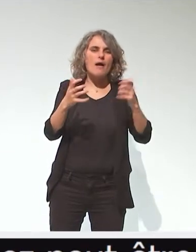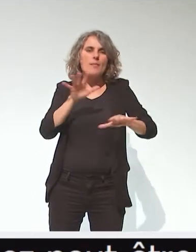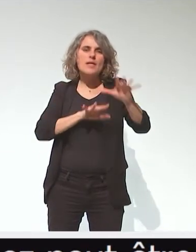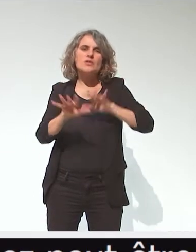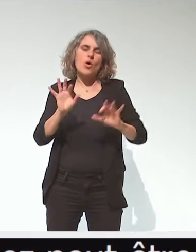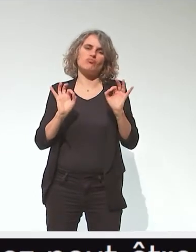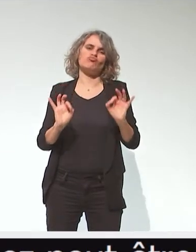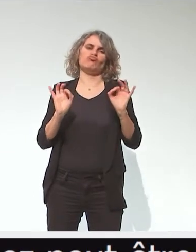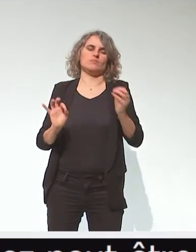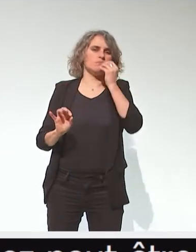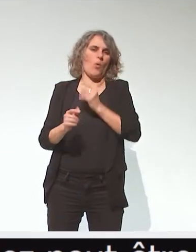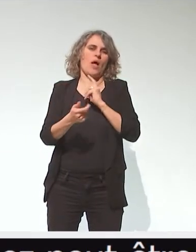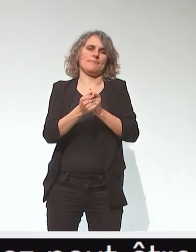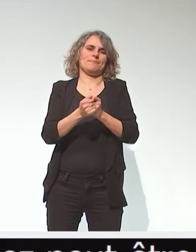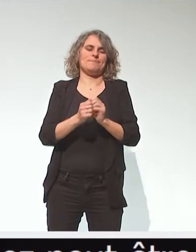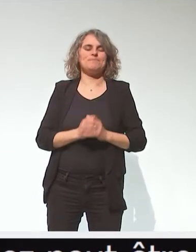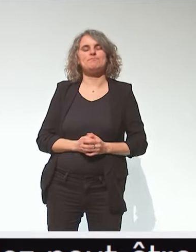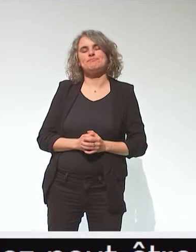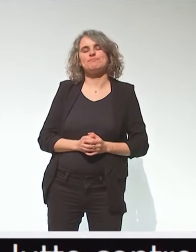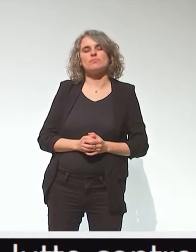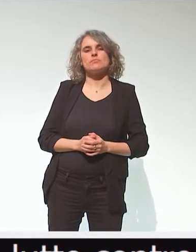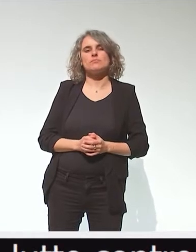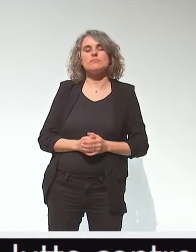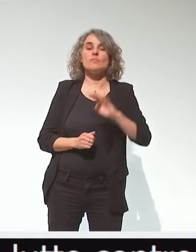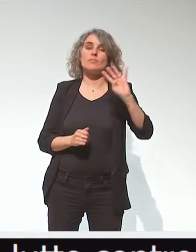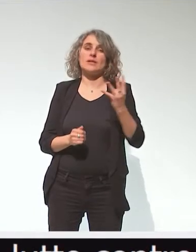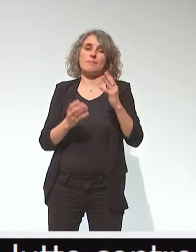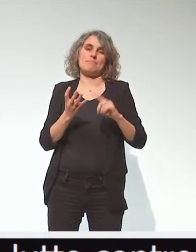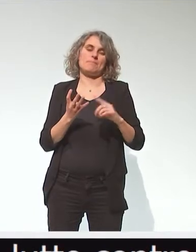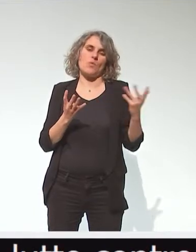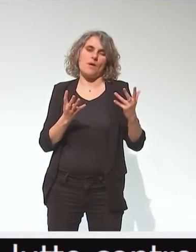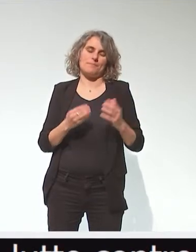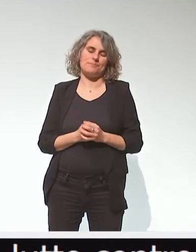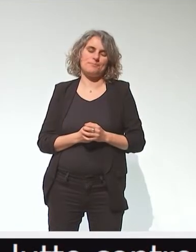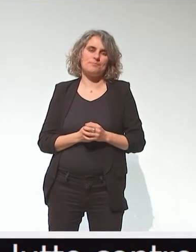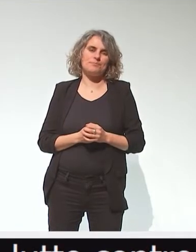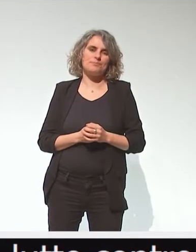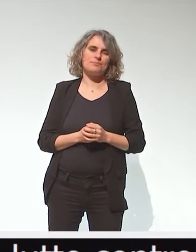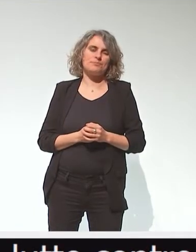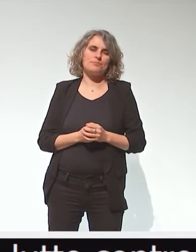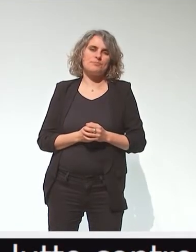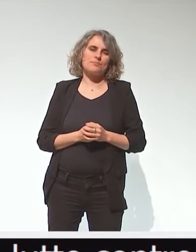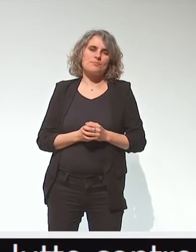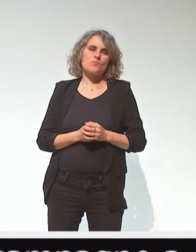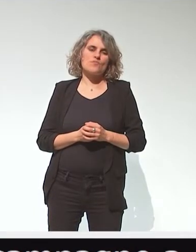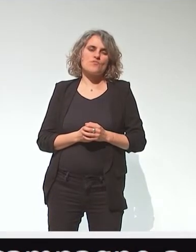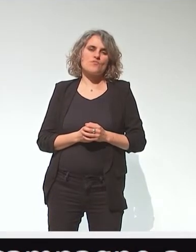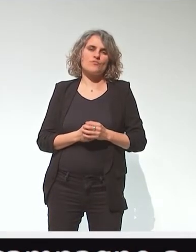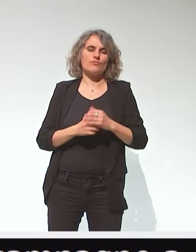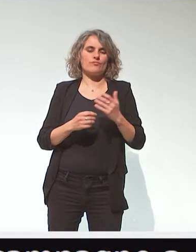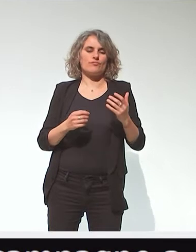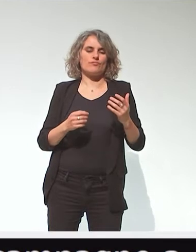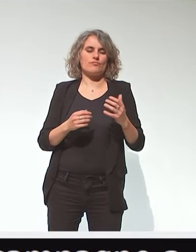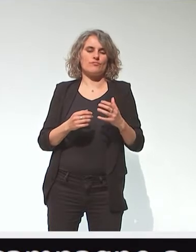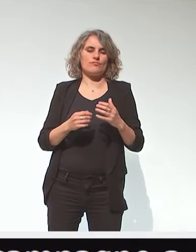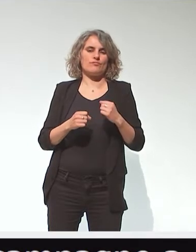for which we are working closely with our colleagues from EU OSHA is securing health and safety at work, contributing